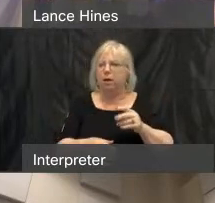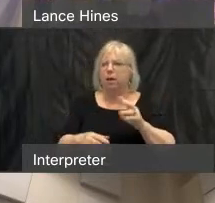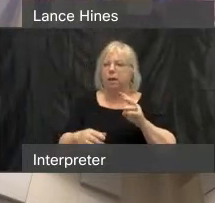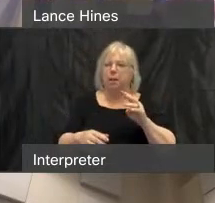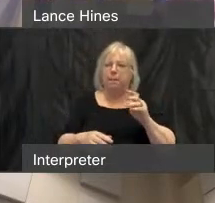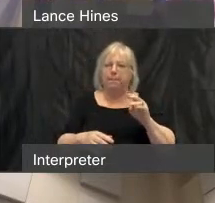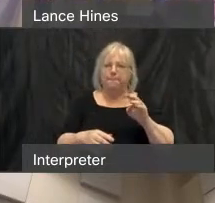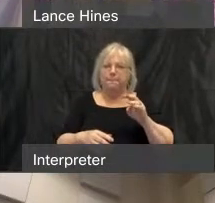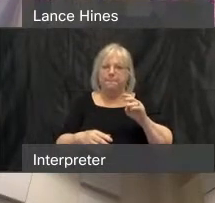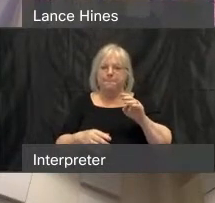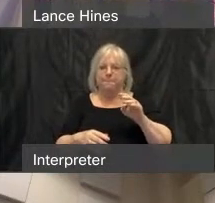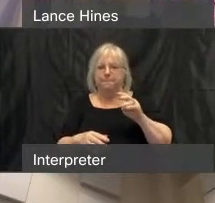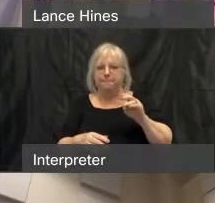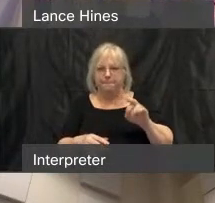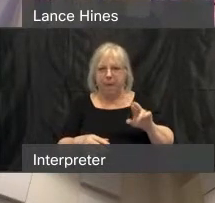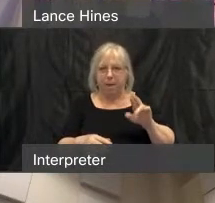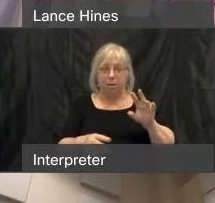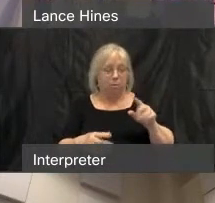Mr. Moore.